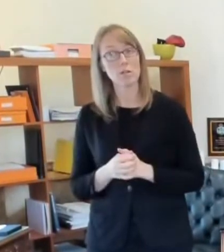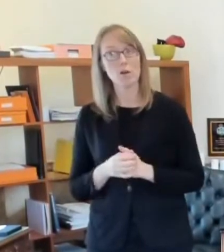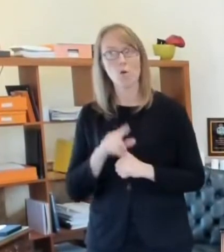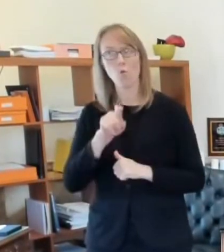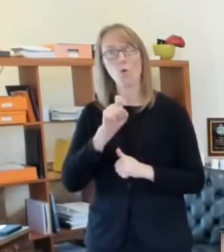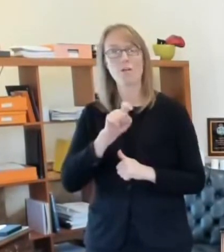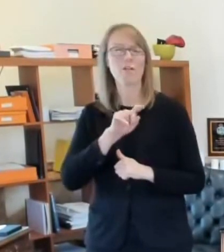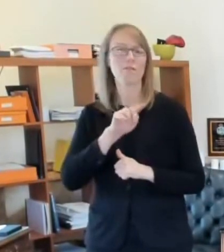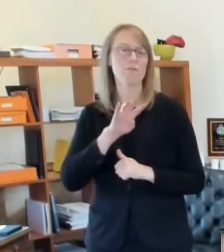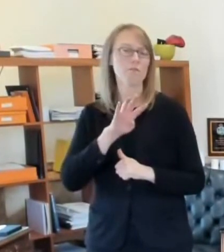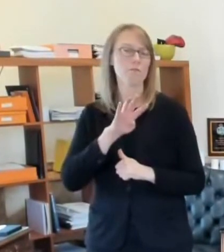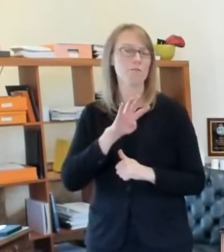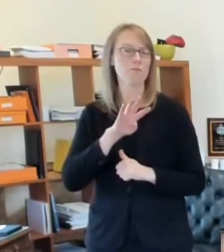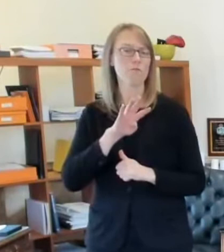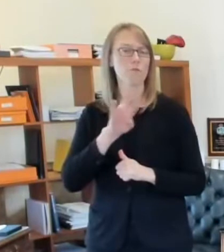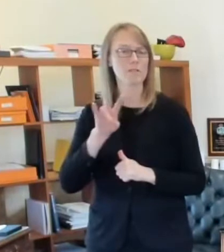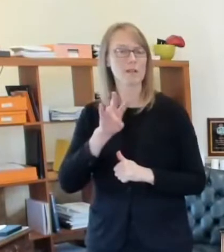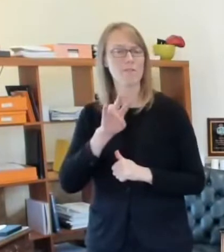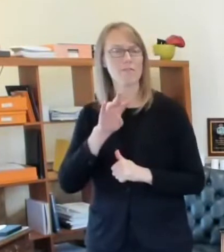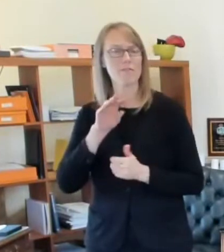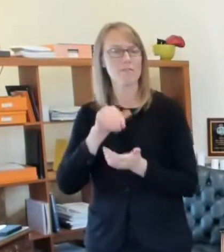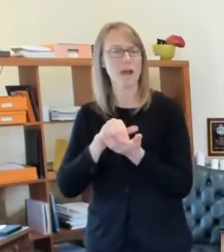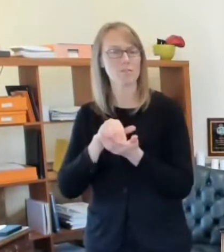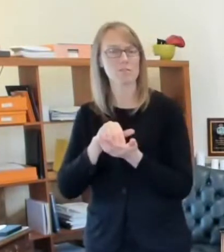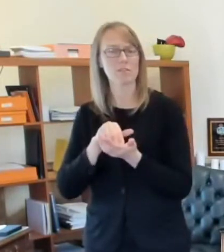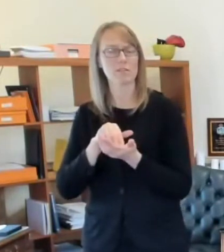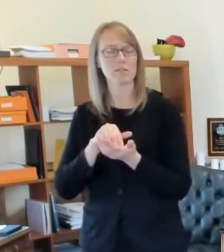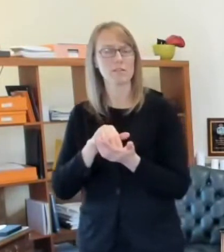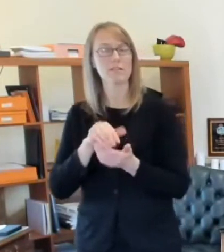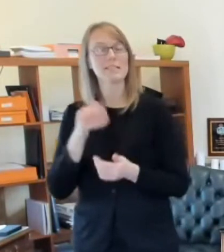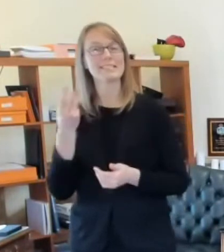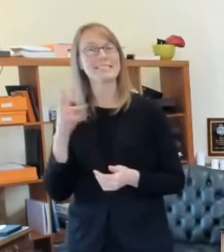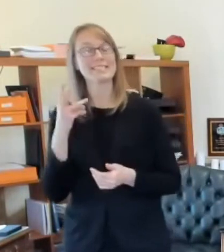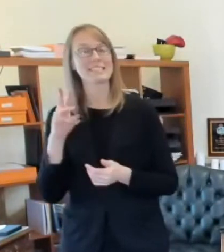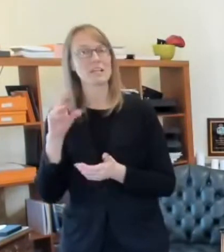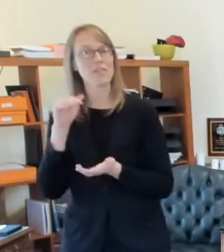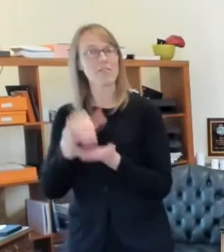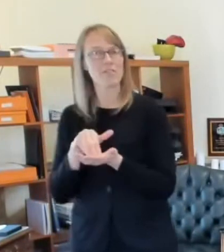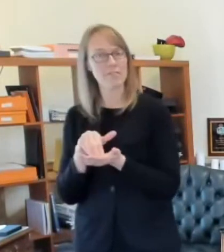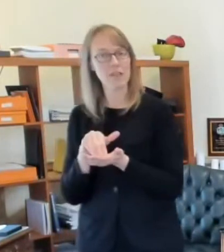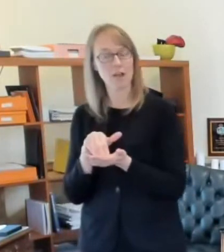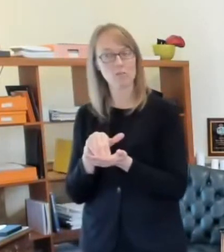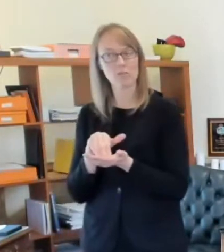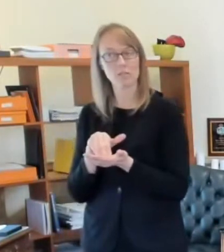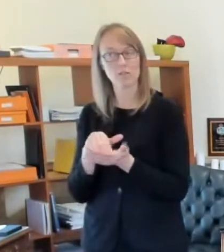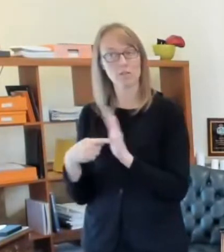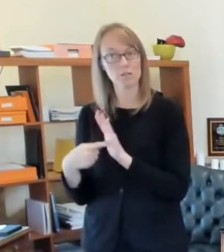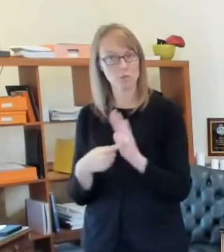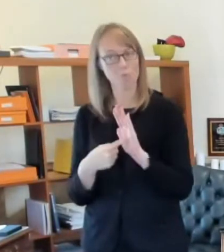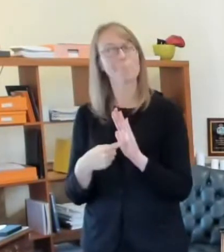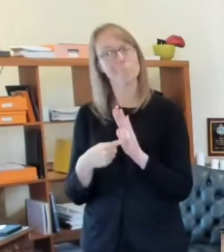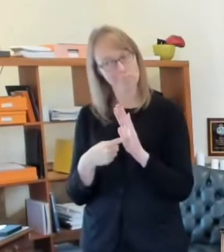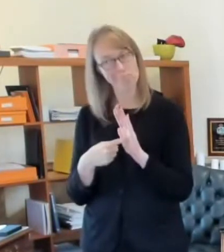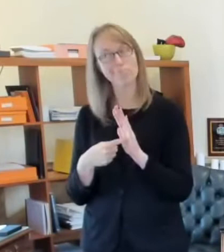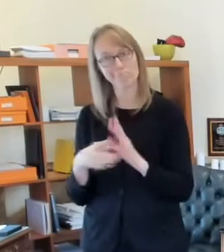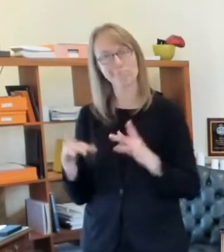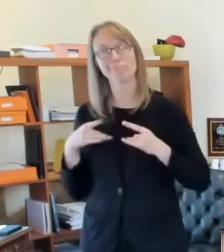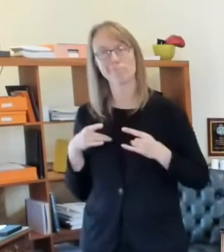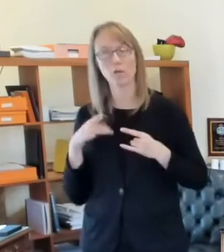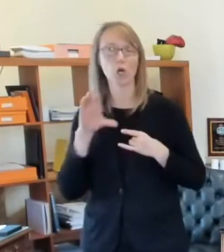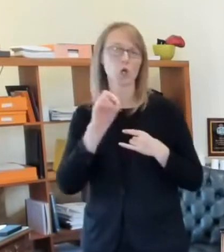177,000, I'm rounding these numbers off for you, 16,000 have come back positive. Now,